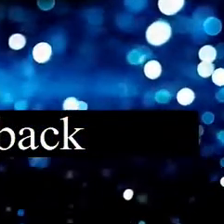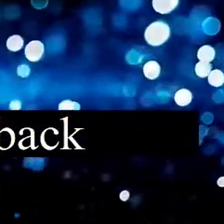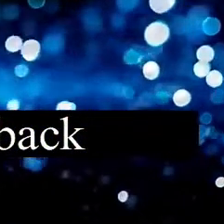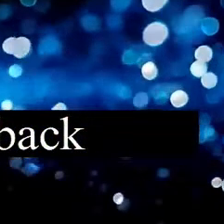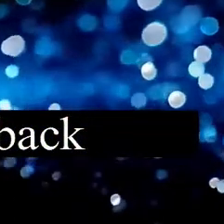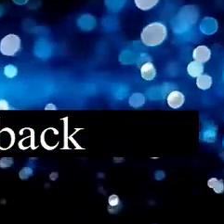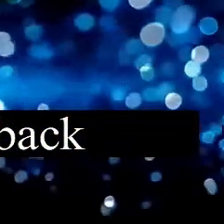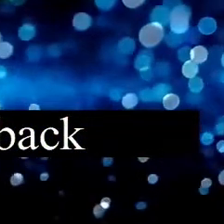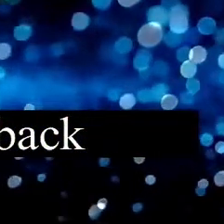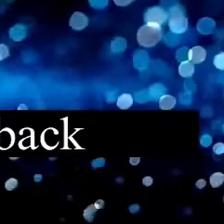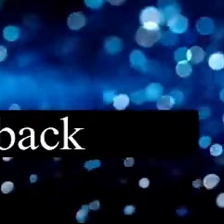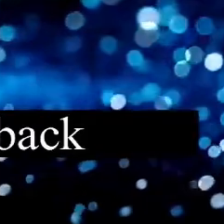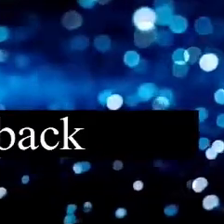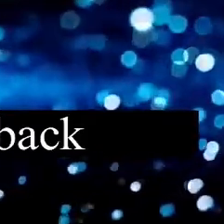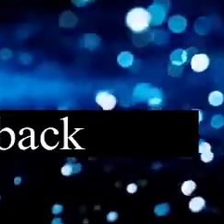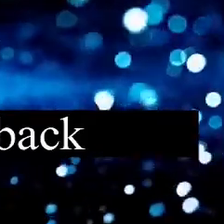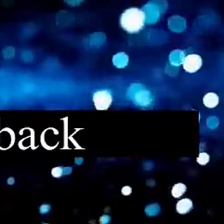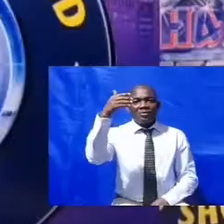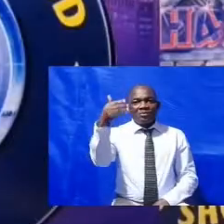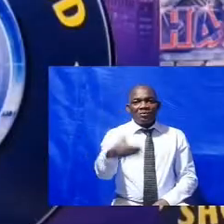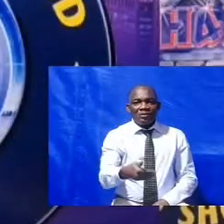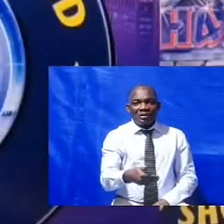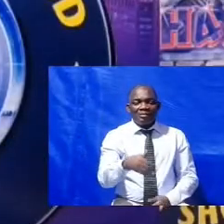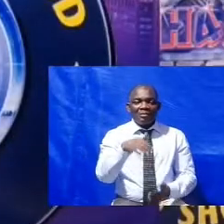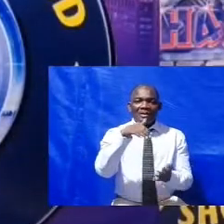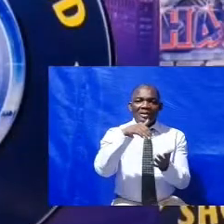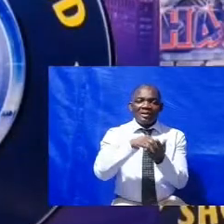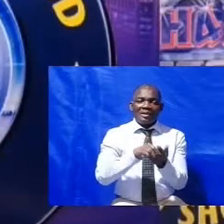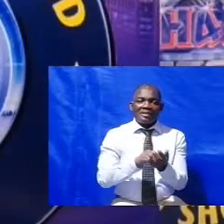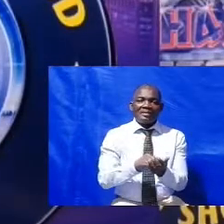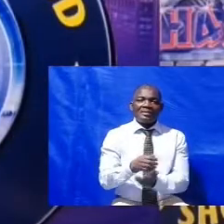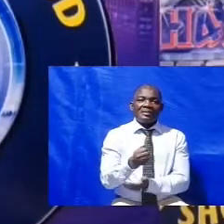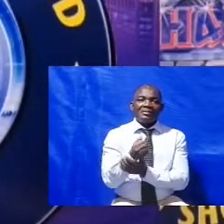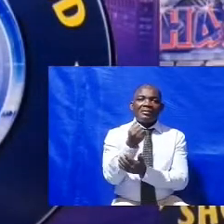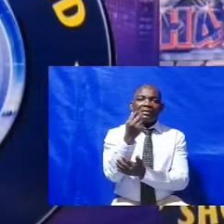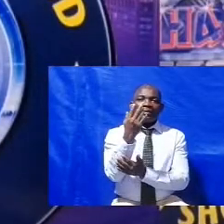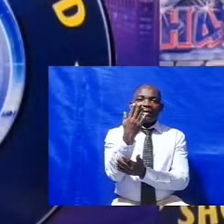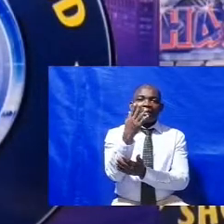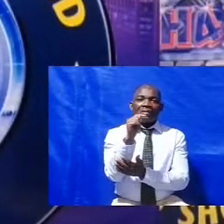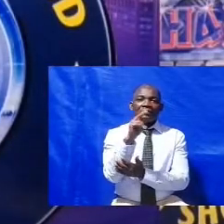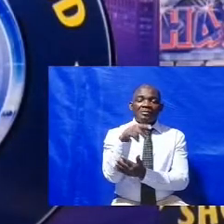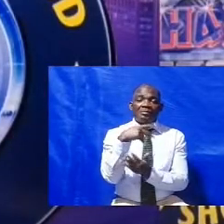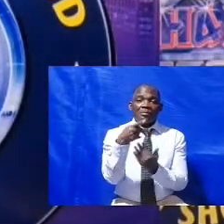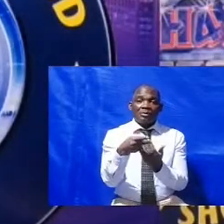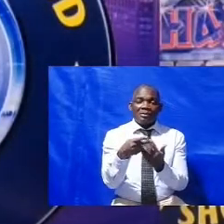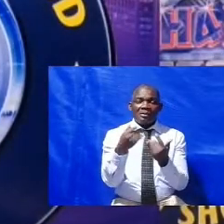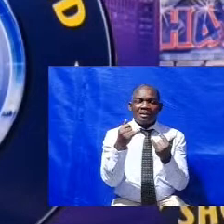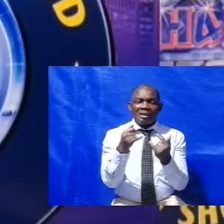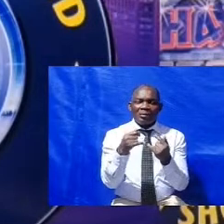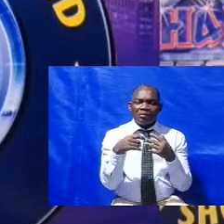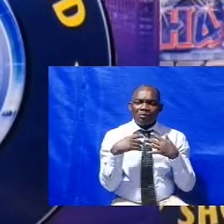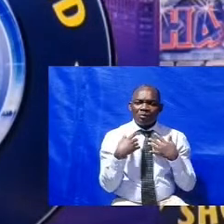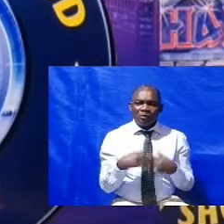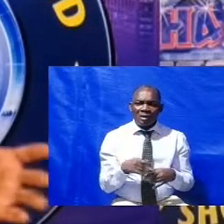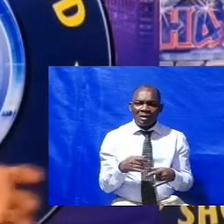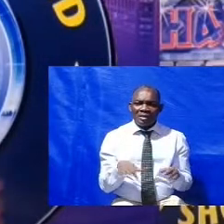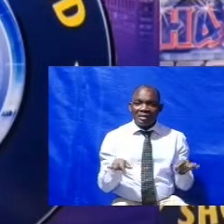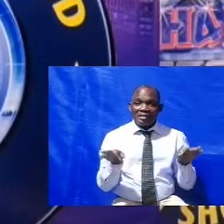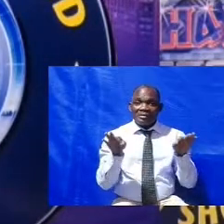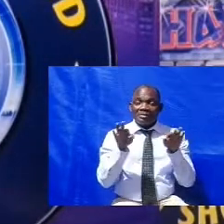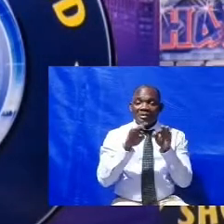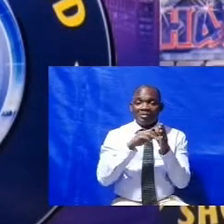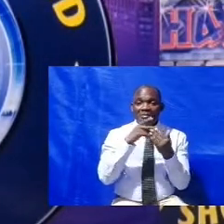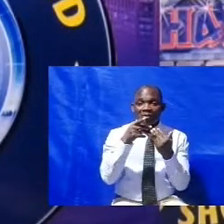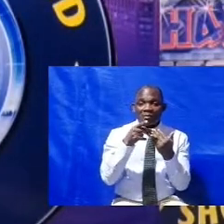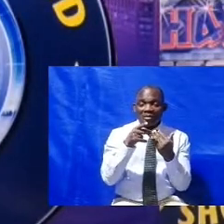Welcome back. Hello and welcome back to the Helping Hand TV show. This is an incredible